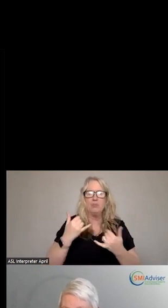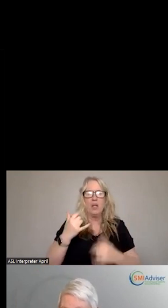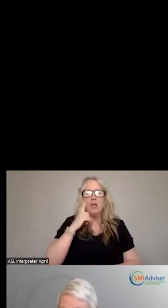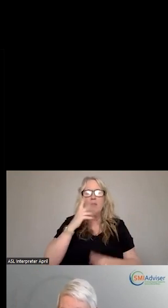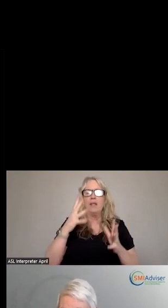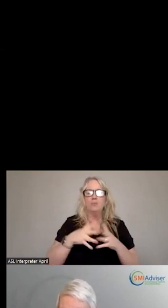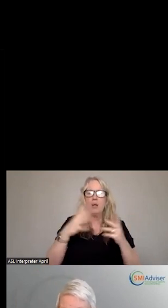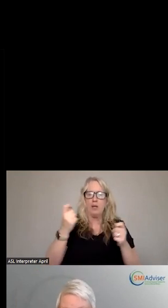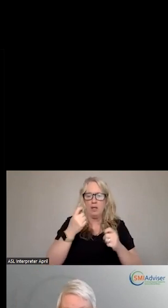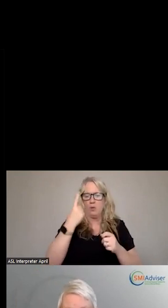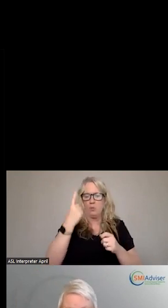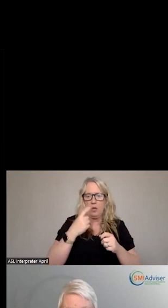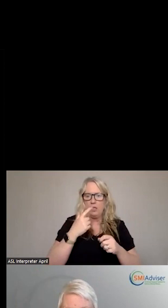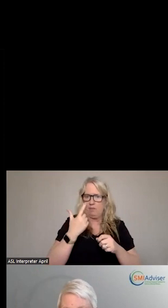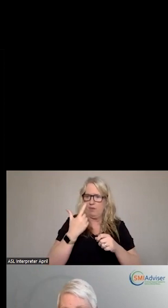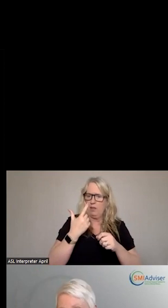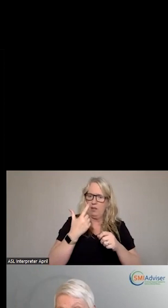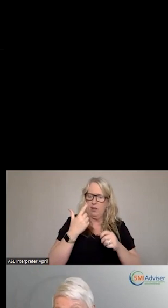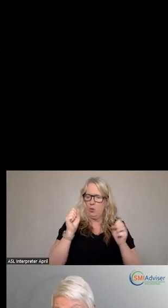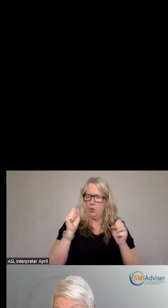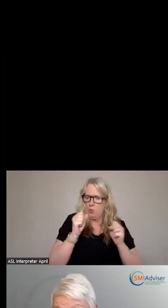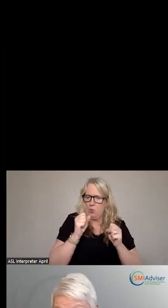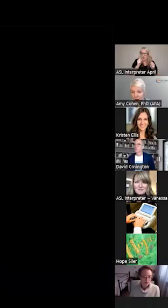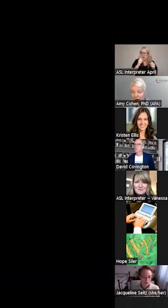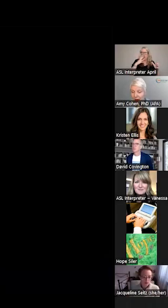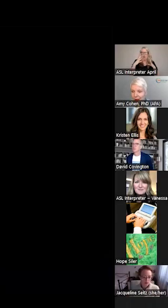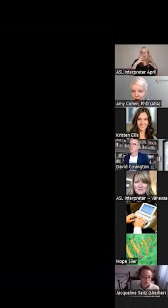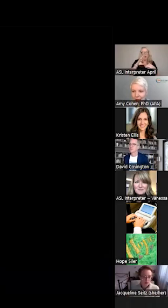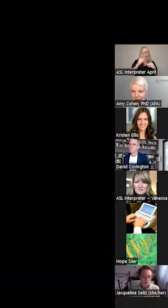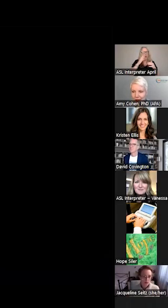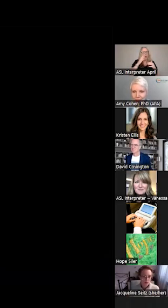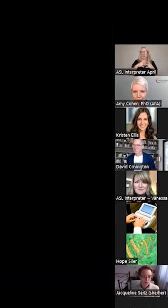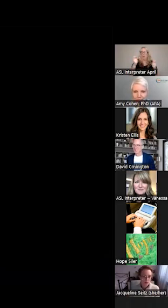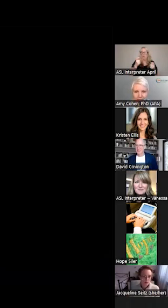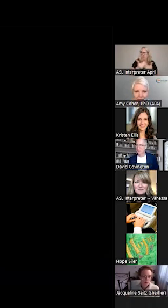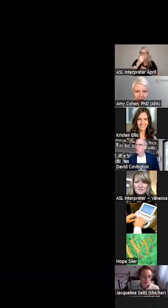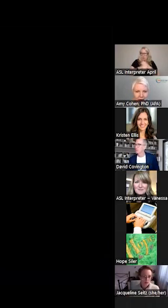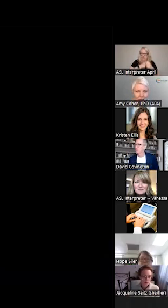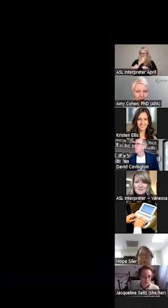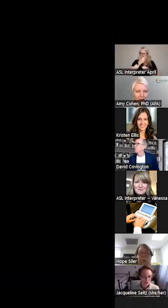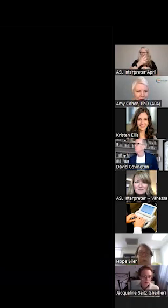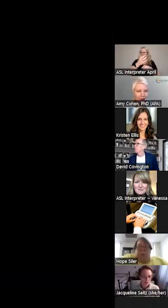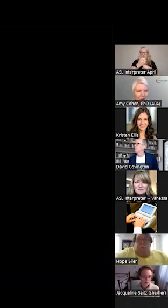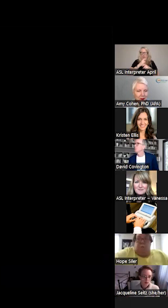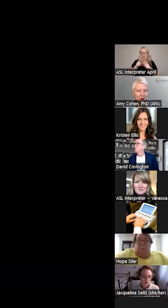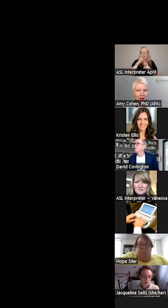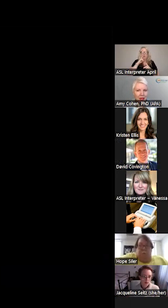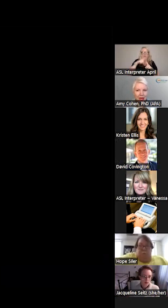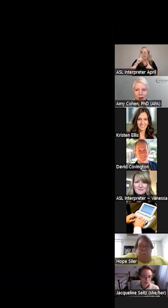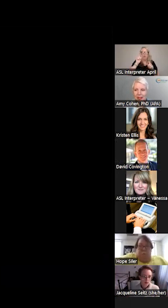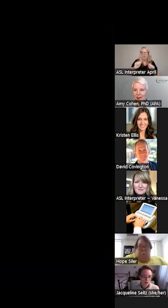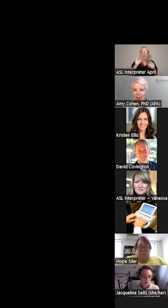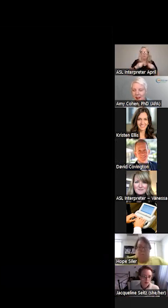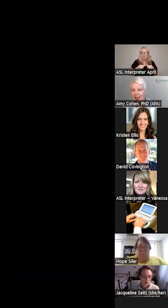of the winter holidays. And we all celebrate New Year's, right? You can get your t-shirt and hand it out.